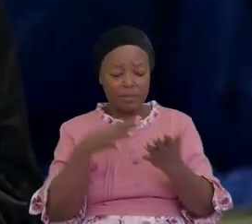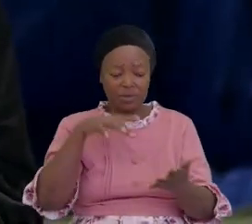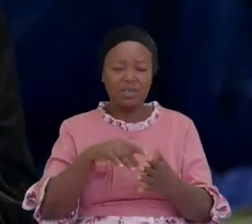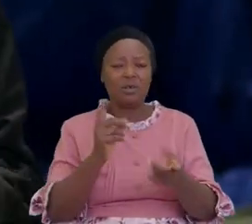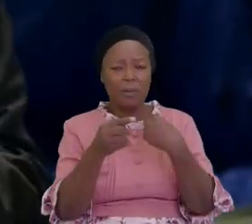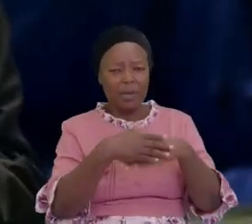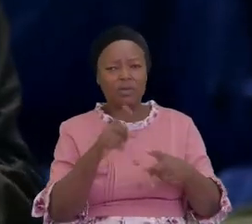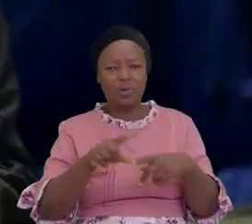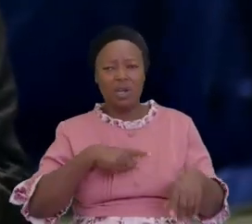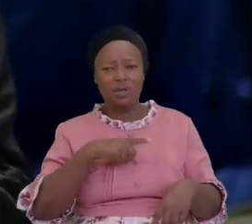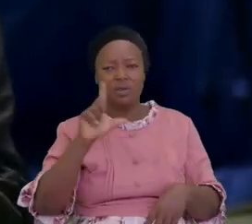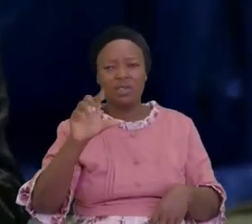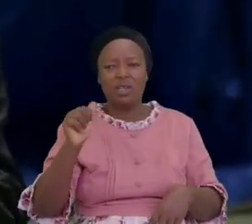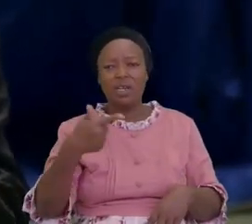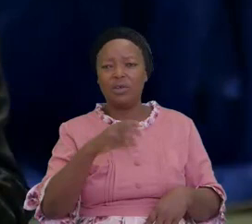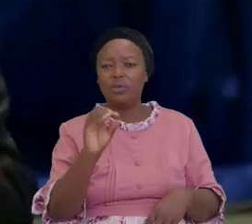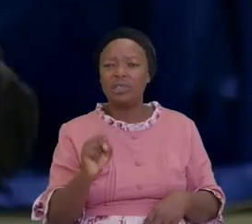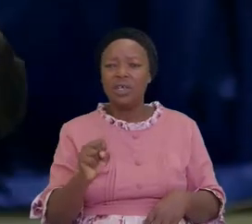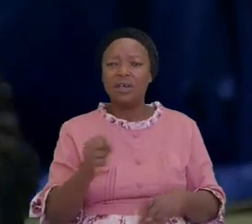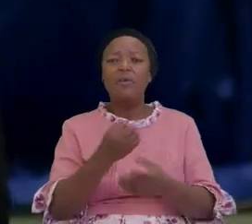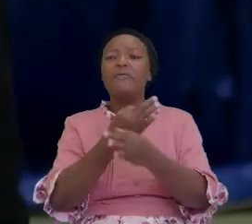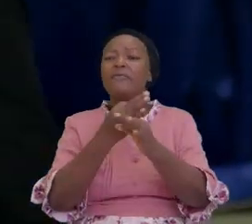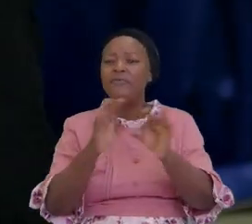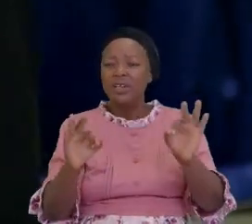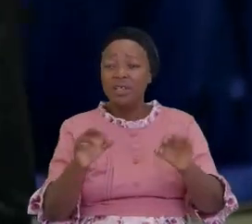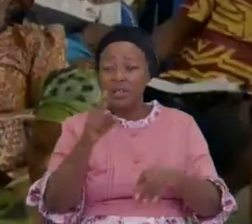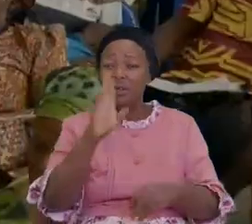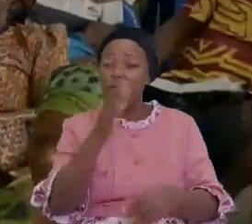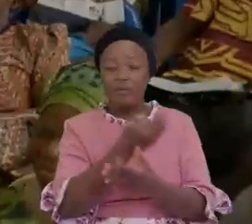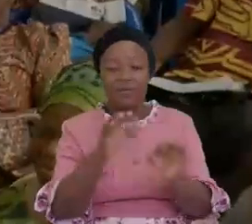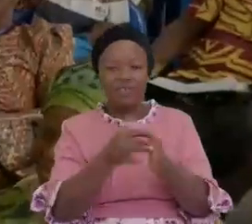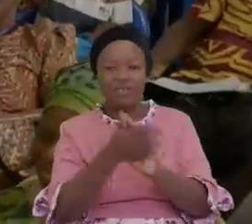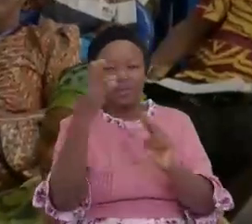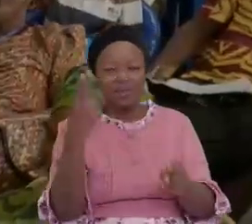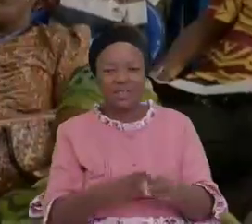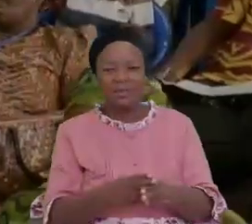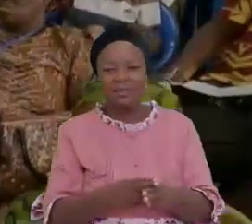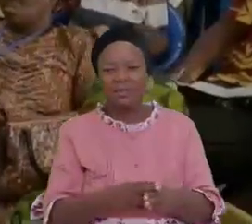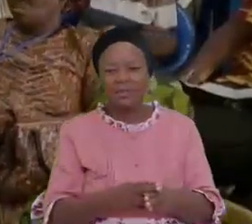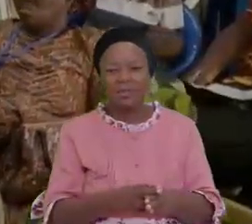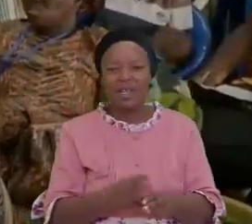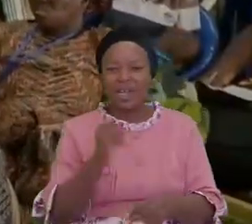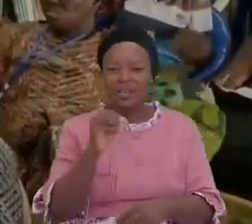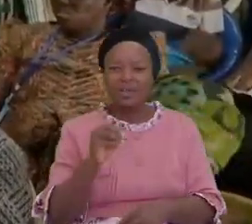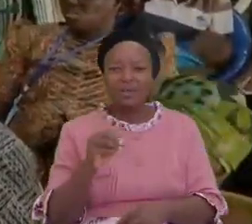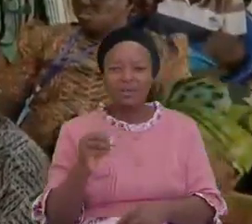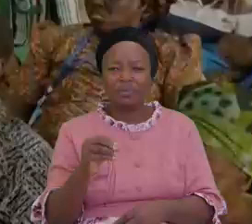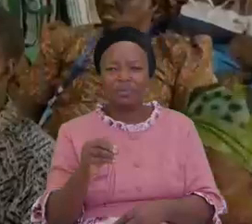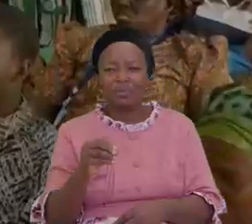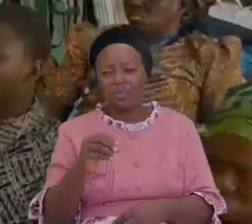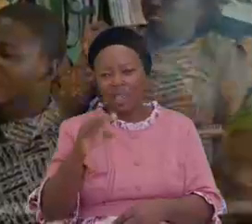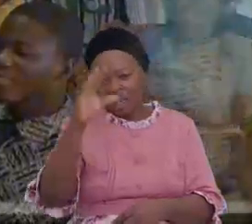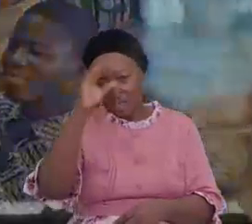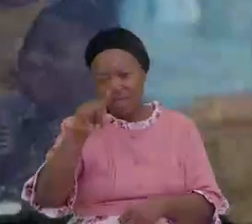Free. You'll be free. And so we got to this